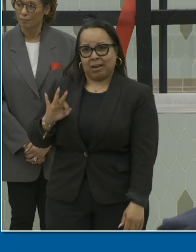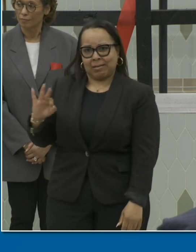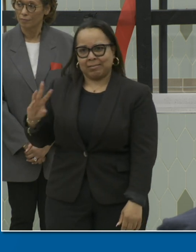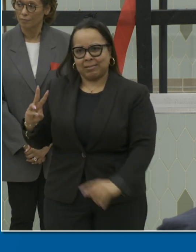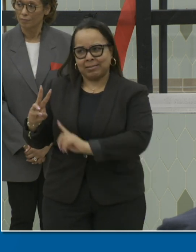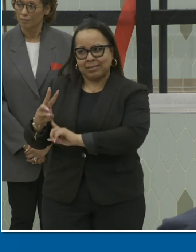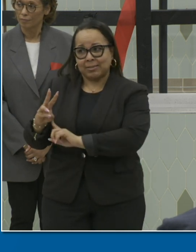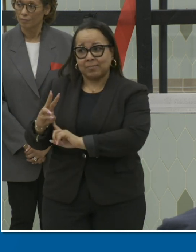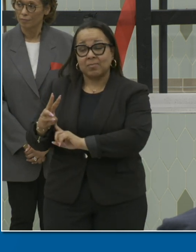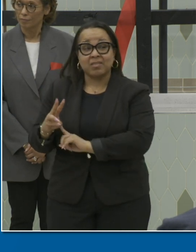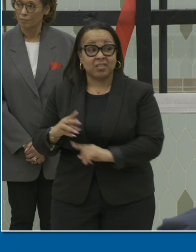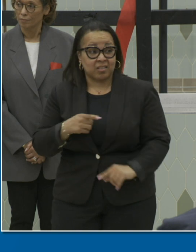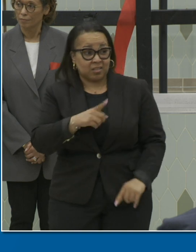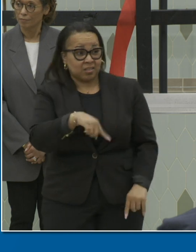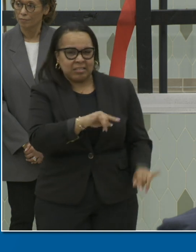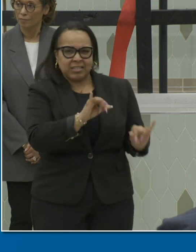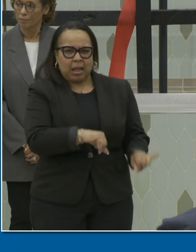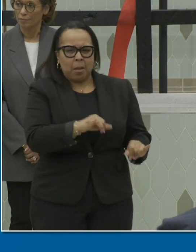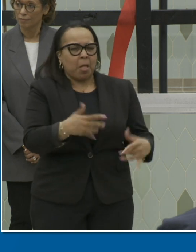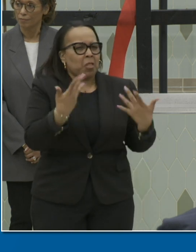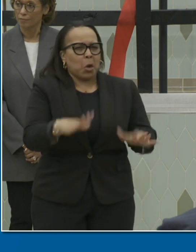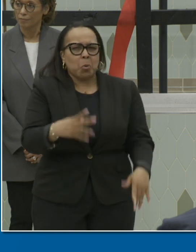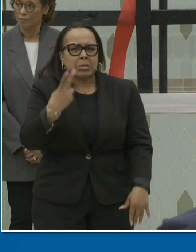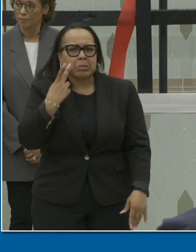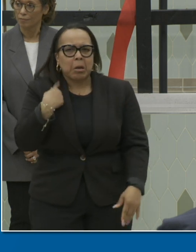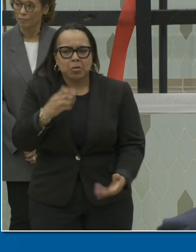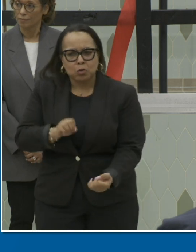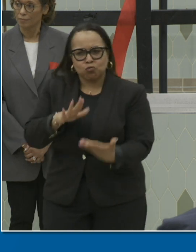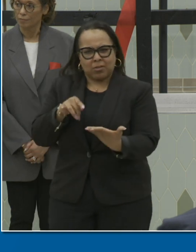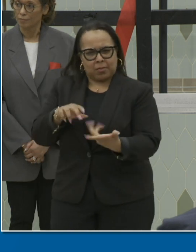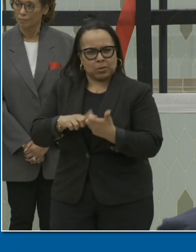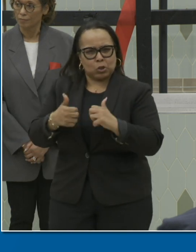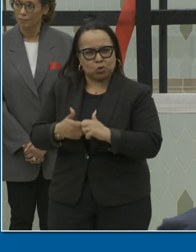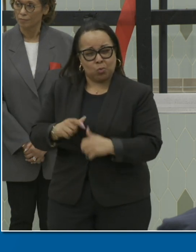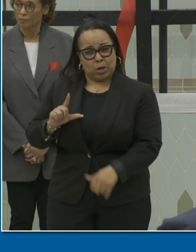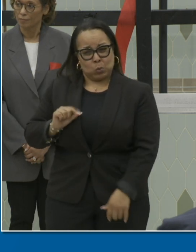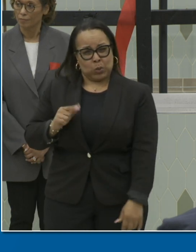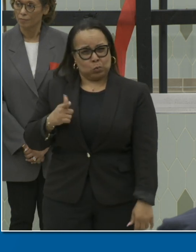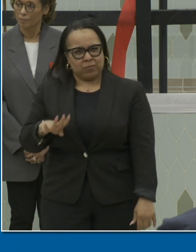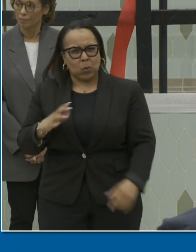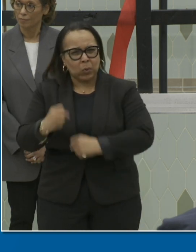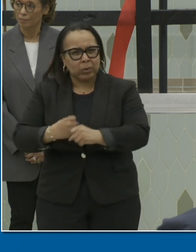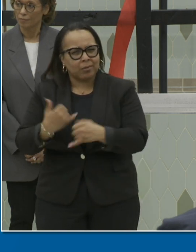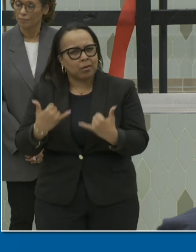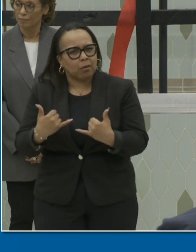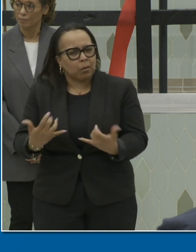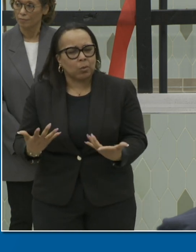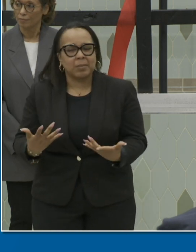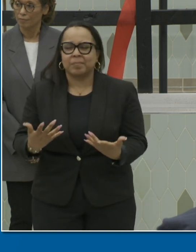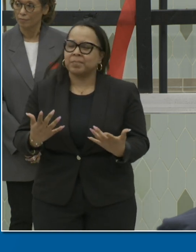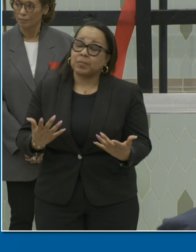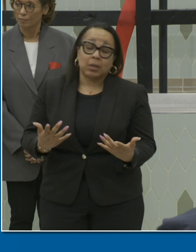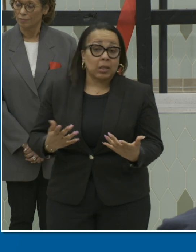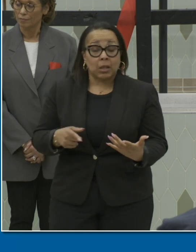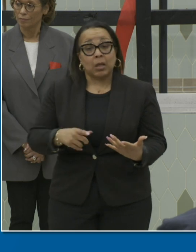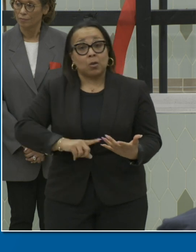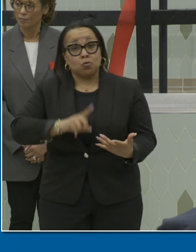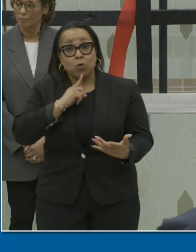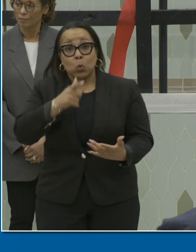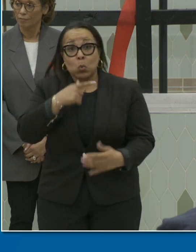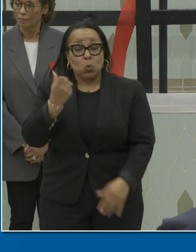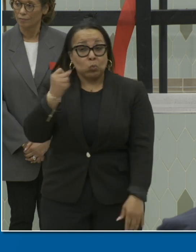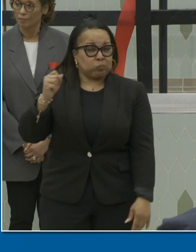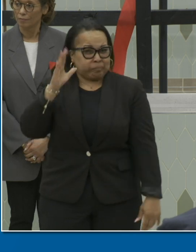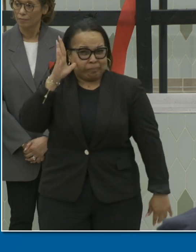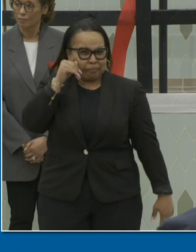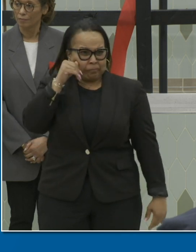1996, and those same forces do not want to see us address this issue in 2024. So if anybody is